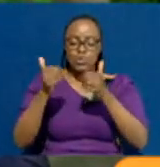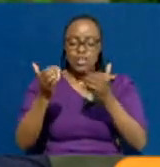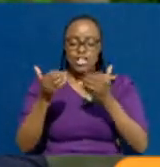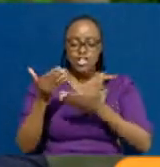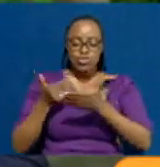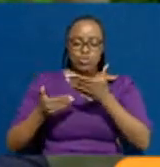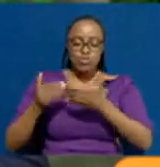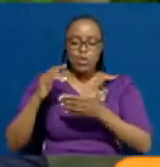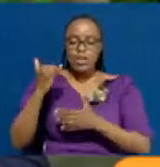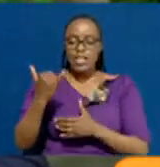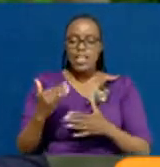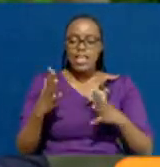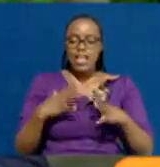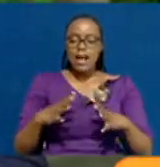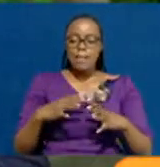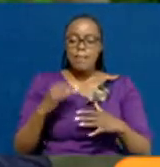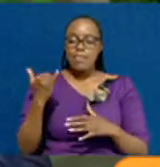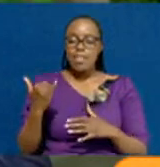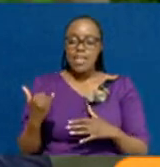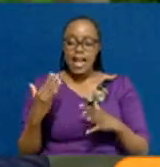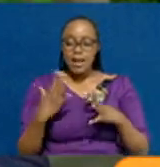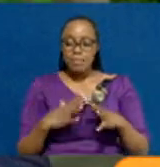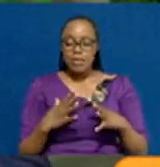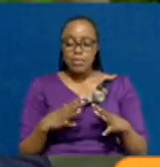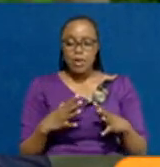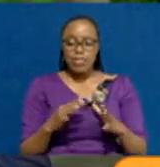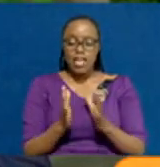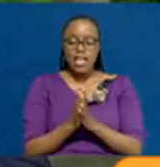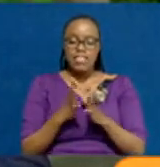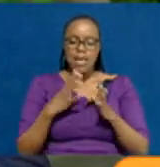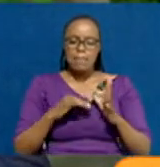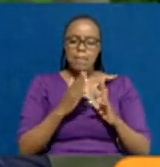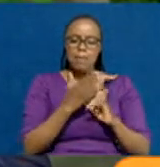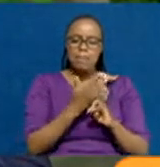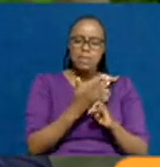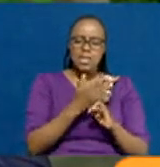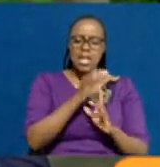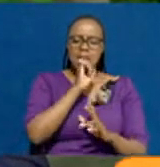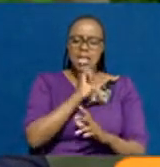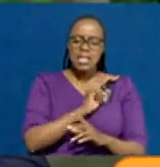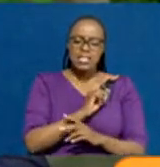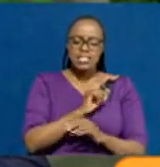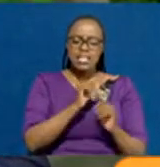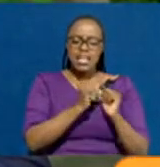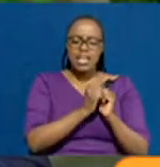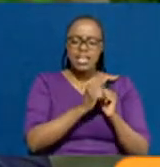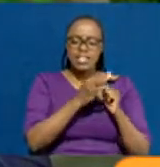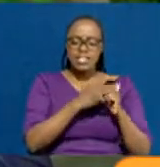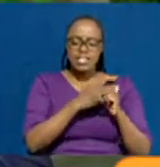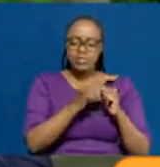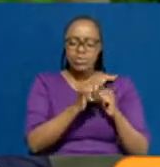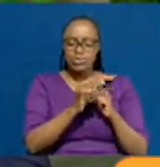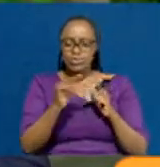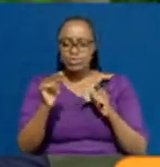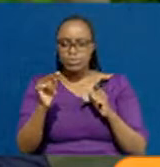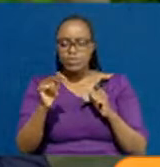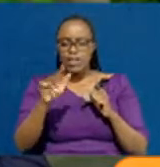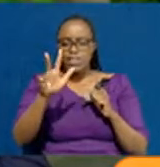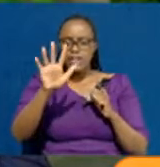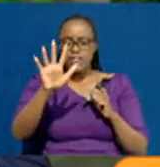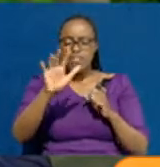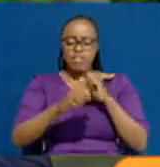is young people. Young people between the age of 18 and